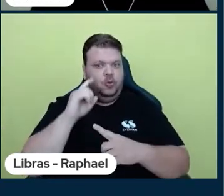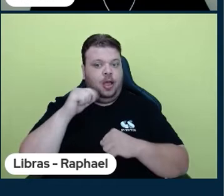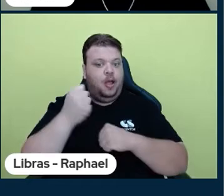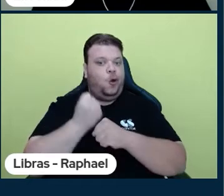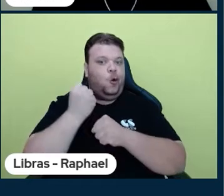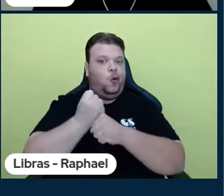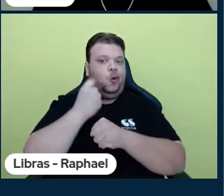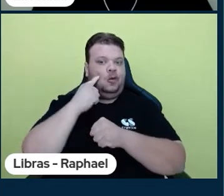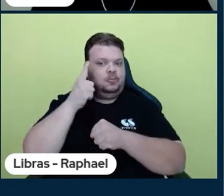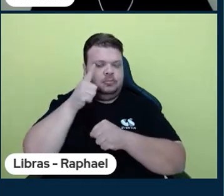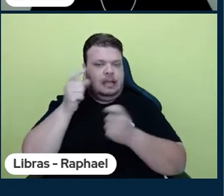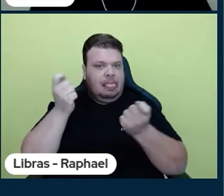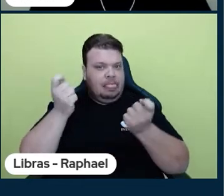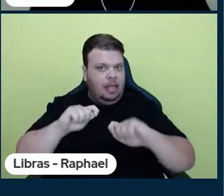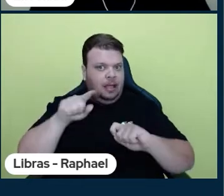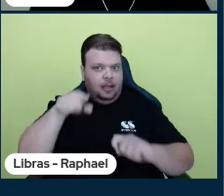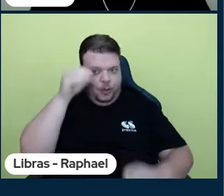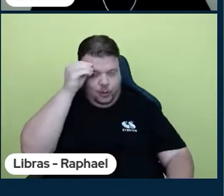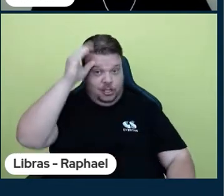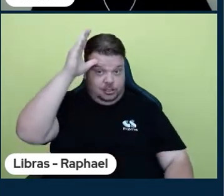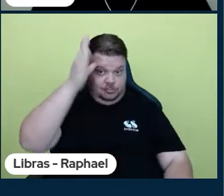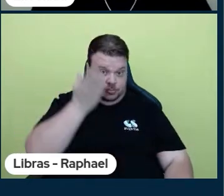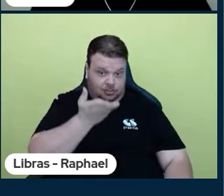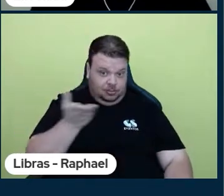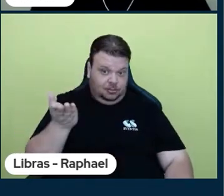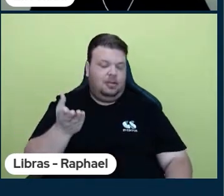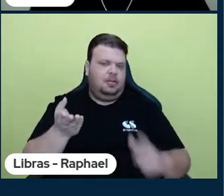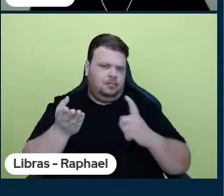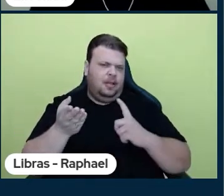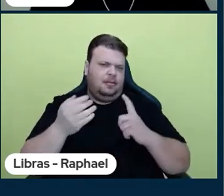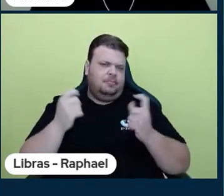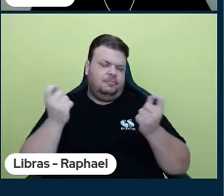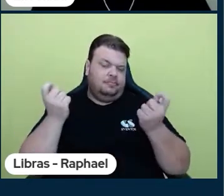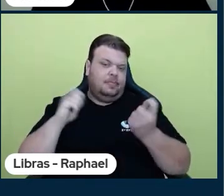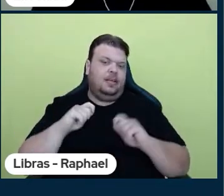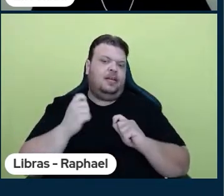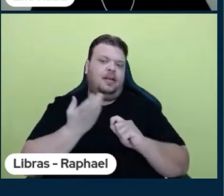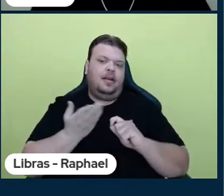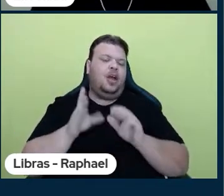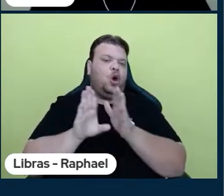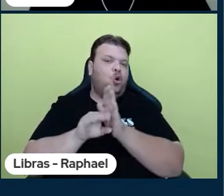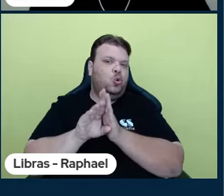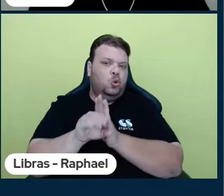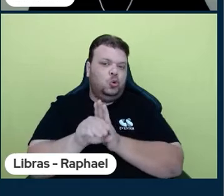videos. It's to use the FAQ schema, which is